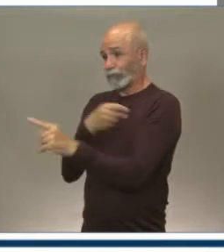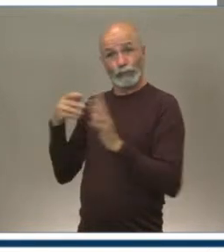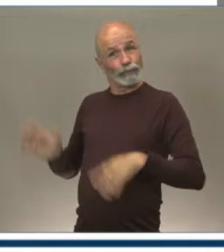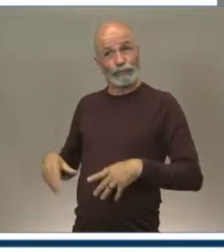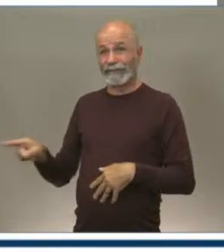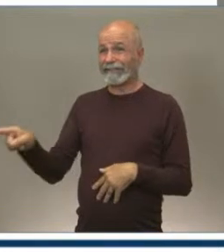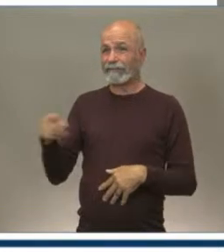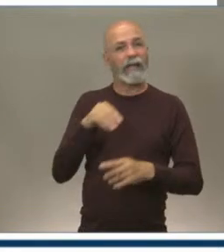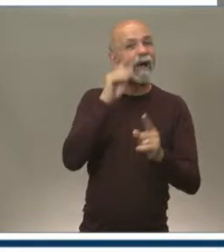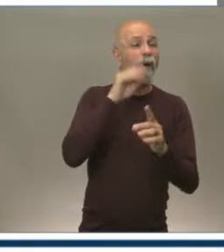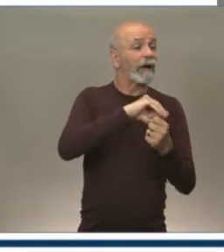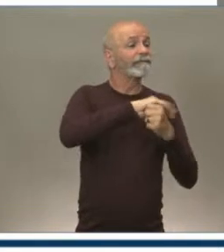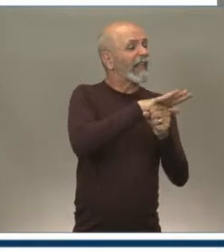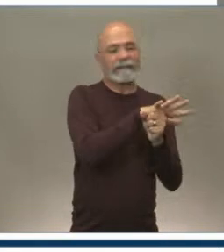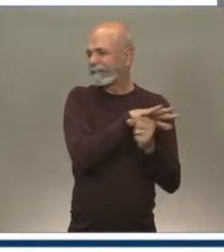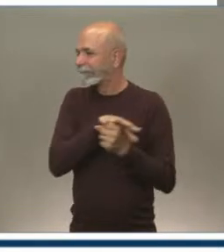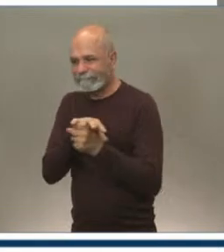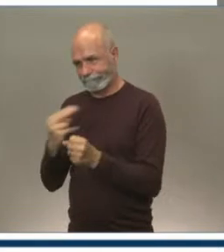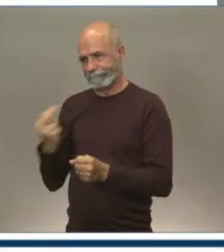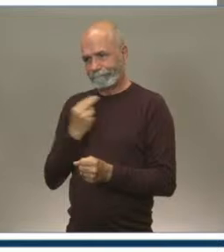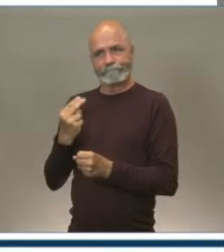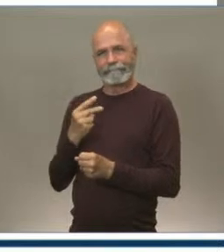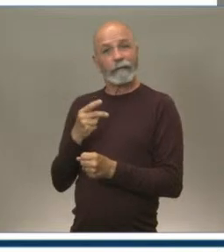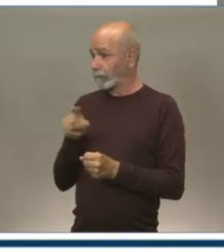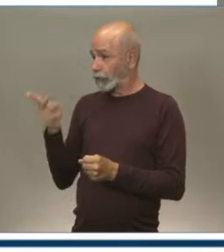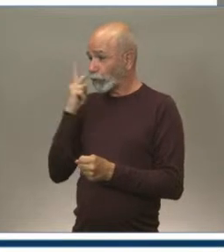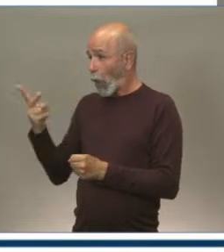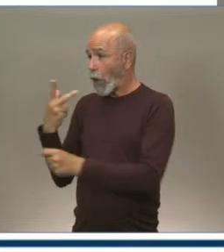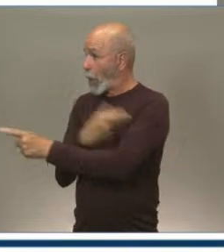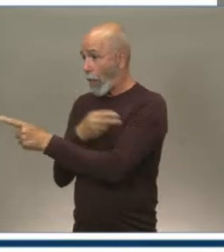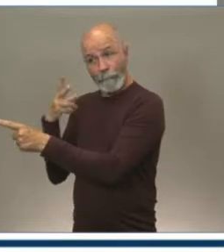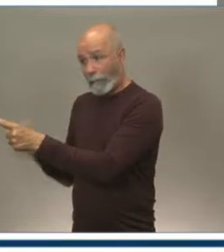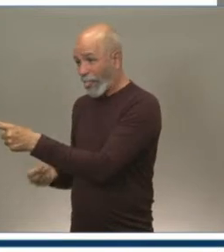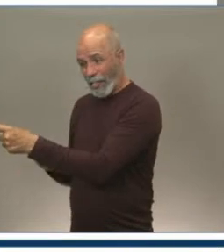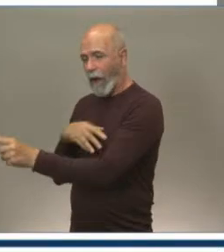opportunity. Anyone who's eligible must do their part and get vaccinated.